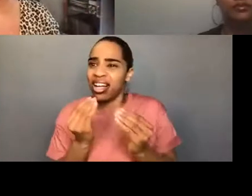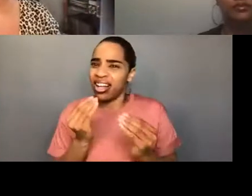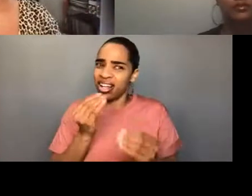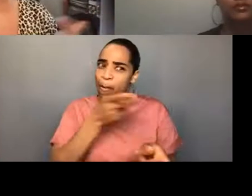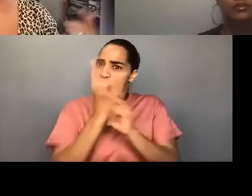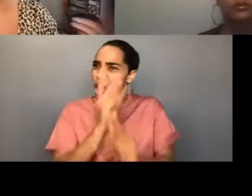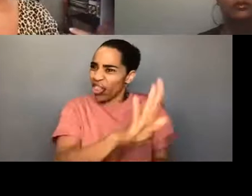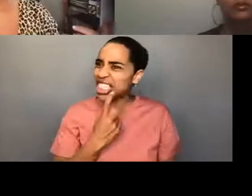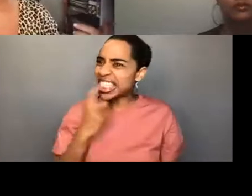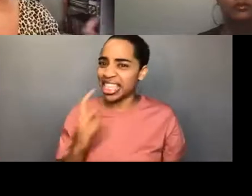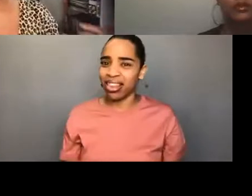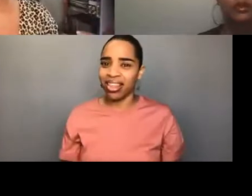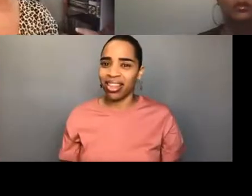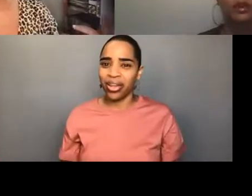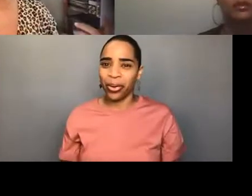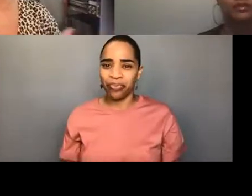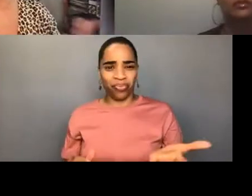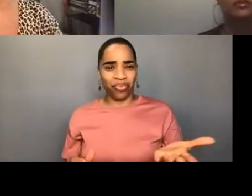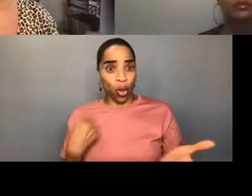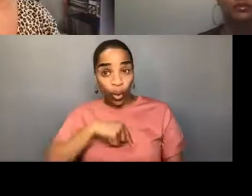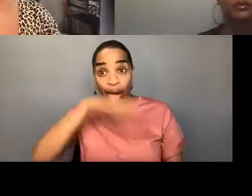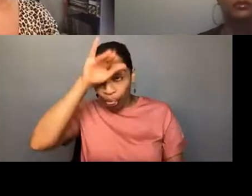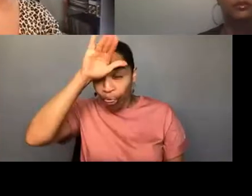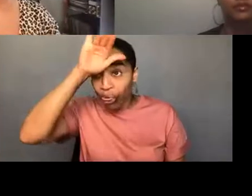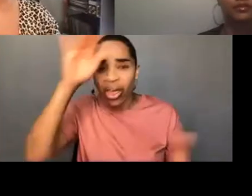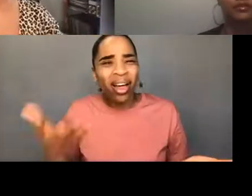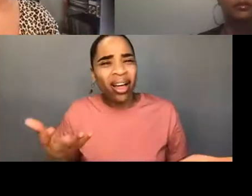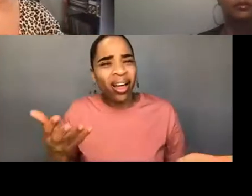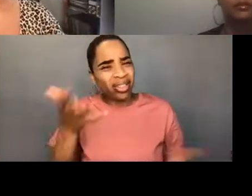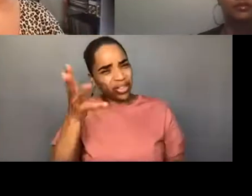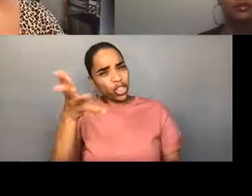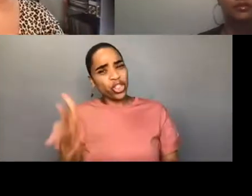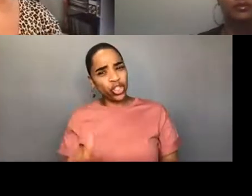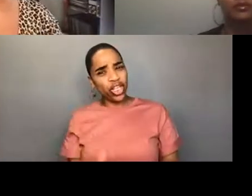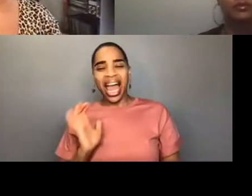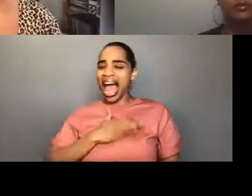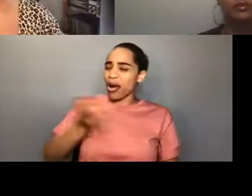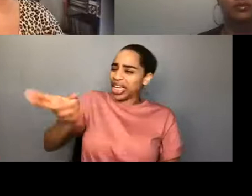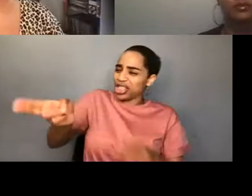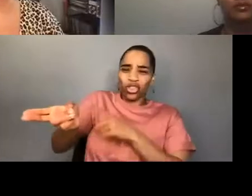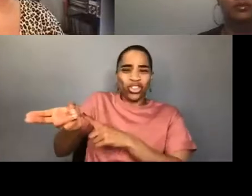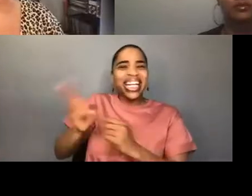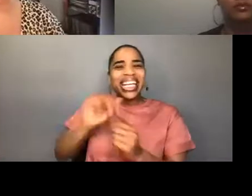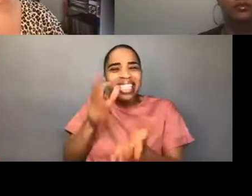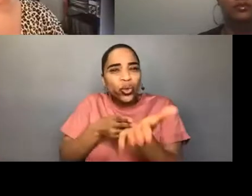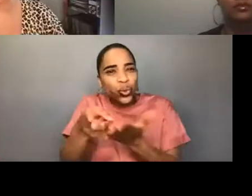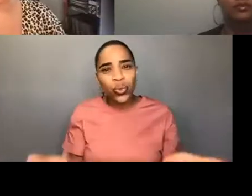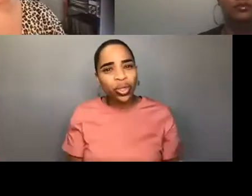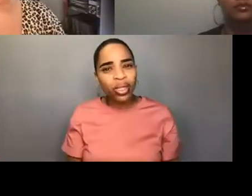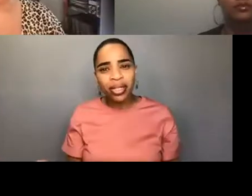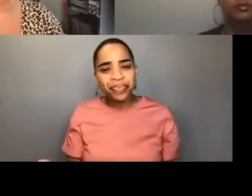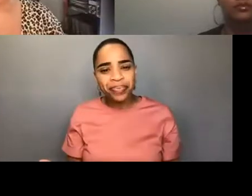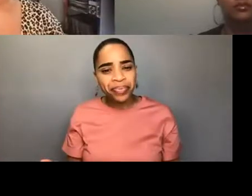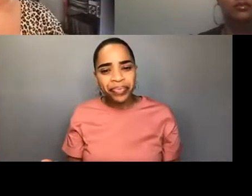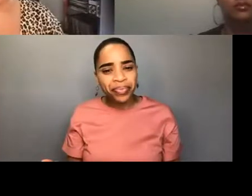completely made up and that we take as fact? This is what so much of our history is. It's not the truth of what happened, but